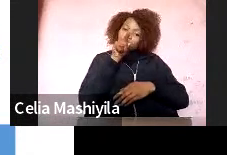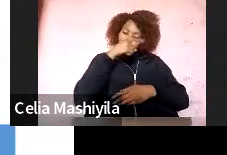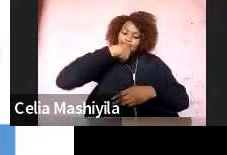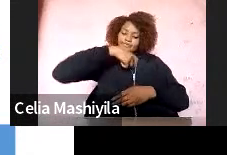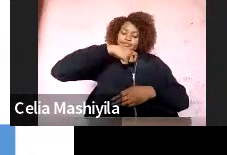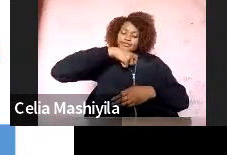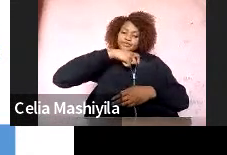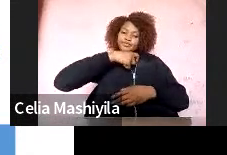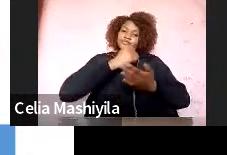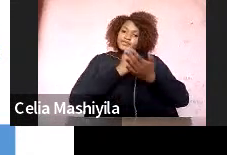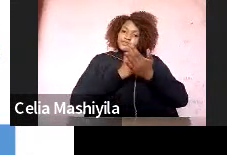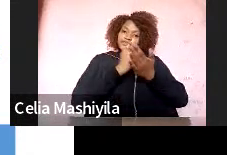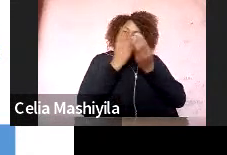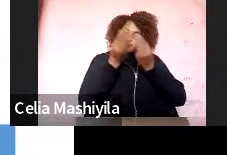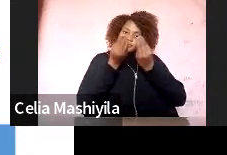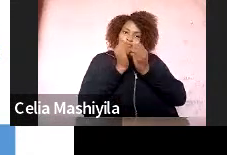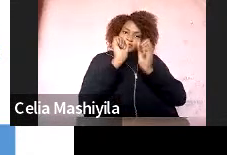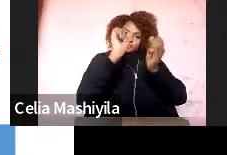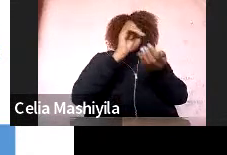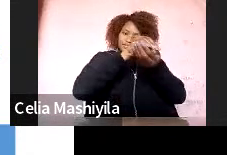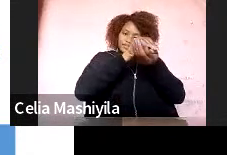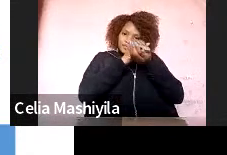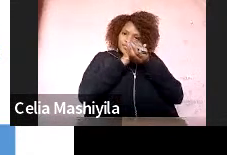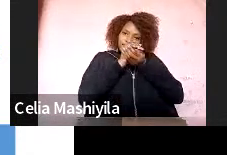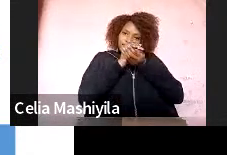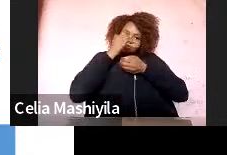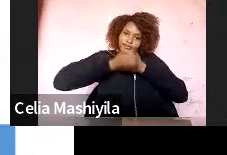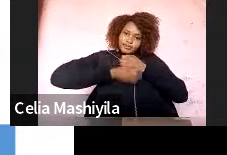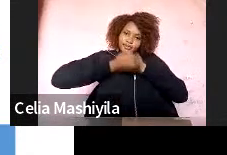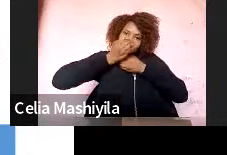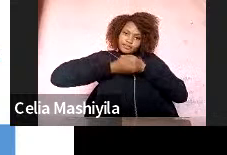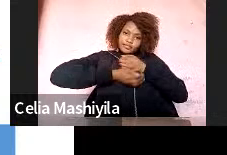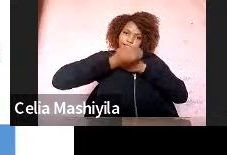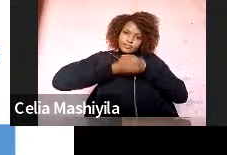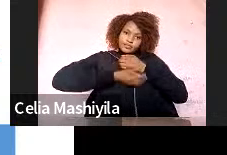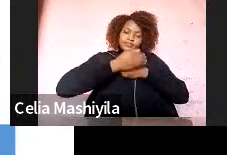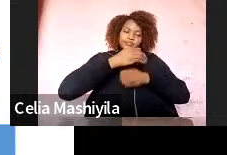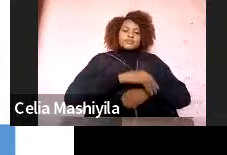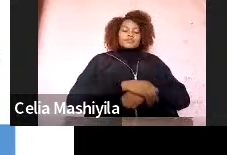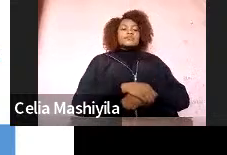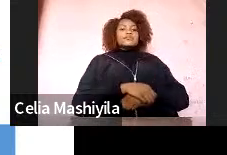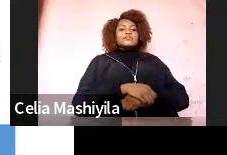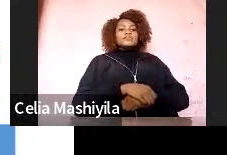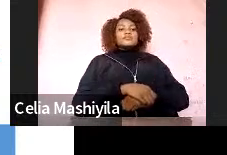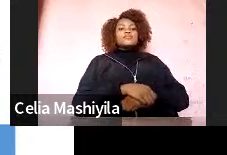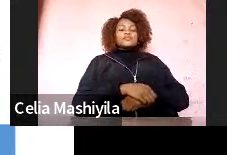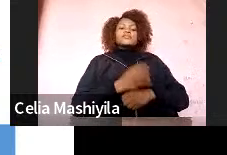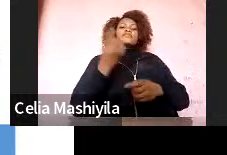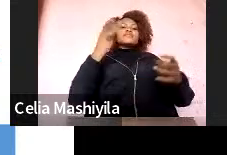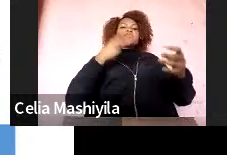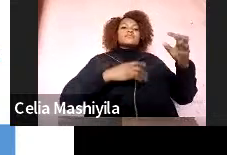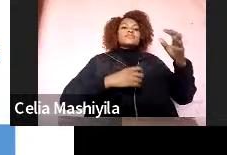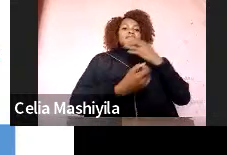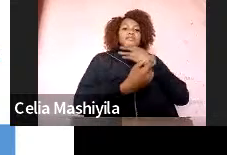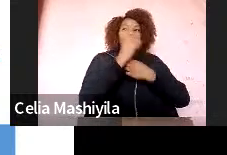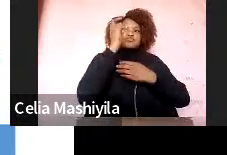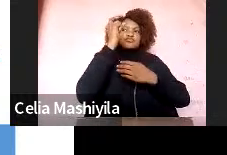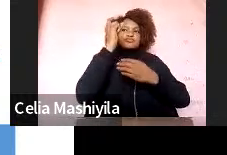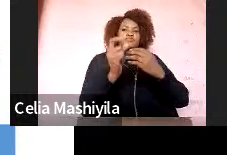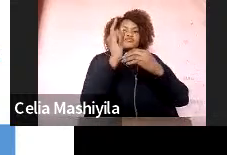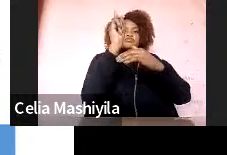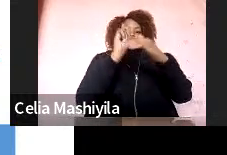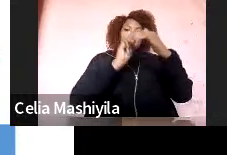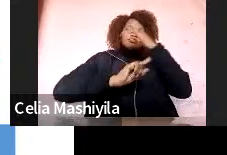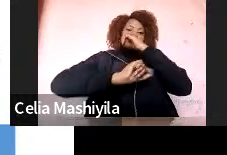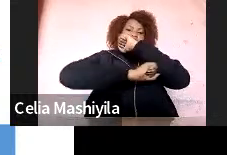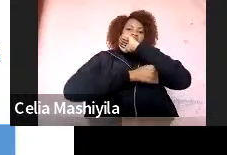behalf. And that's very critical, because most of the time people come to SARS, I don't know. And when we check, was there